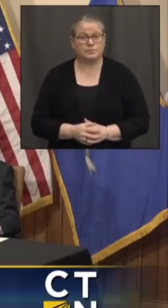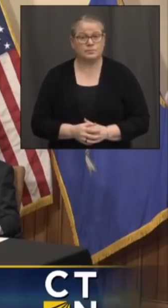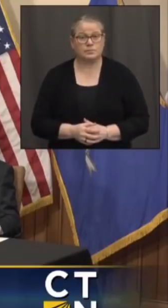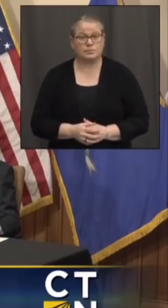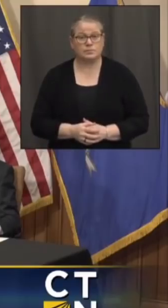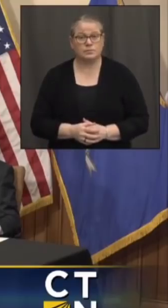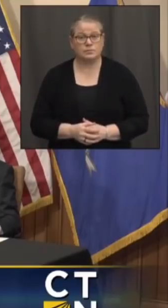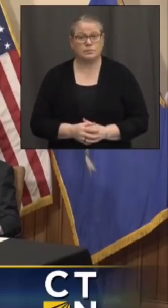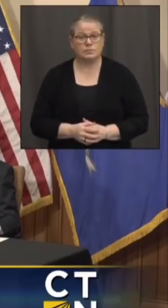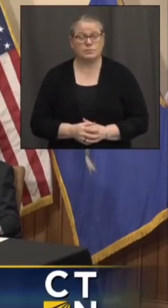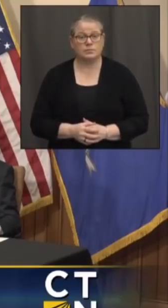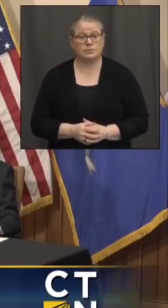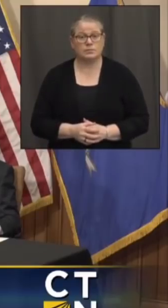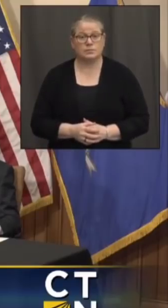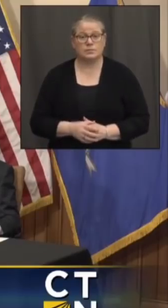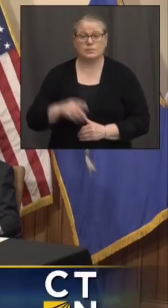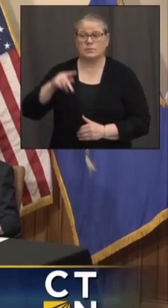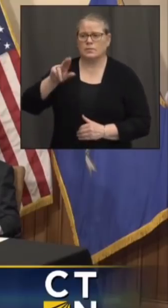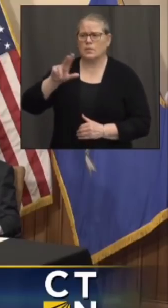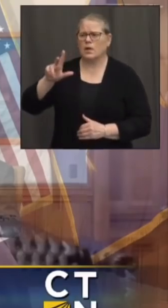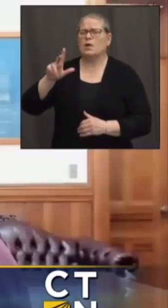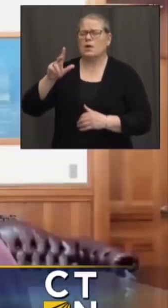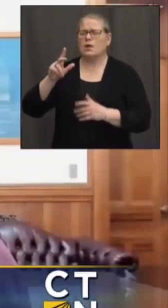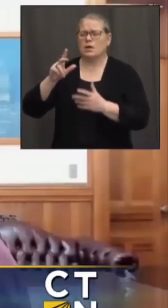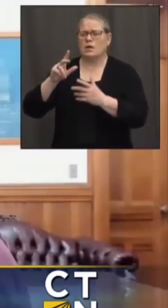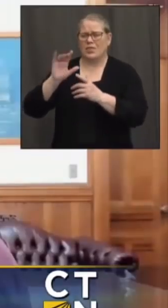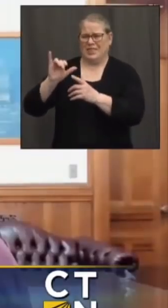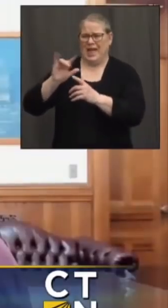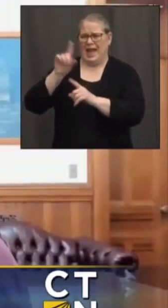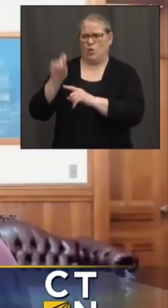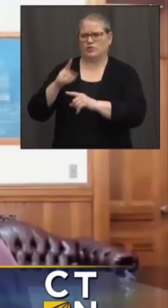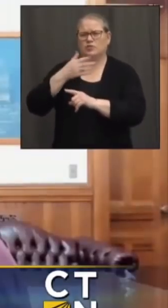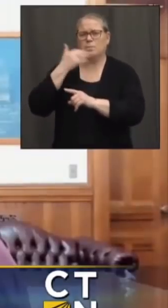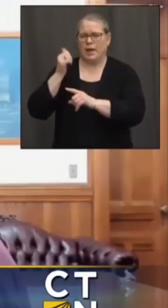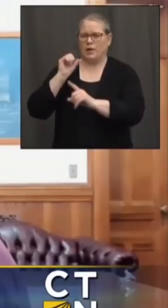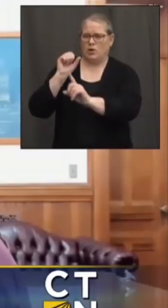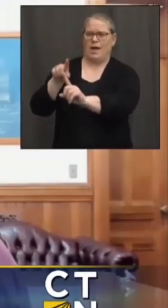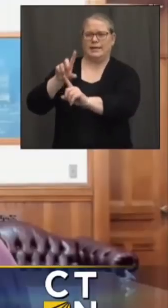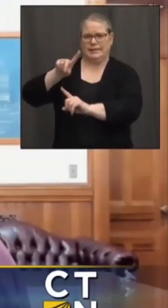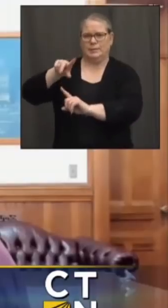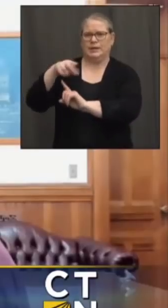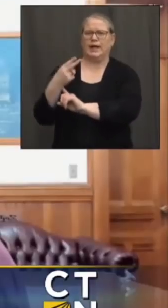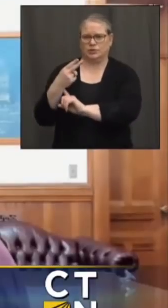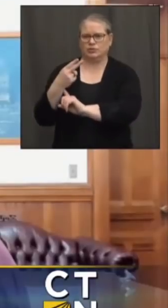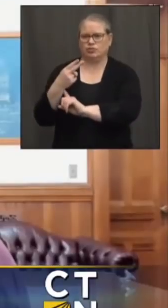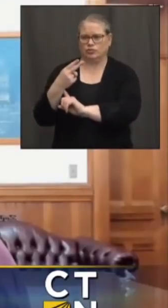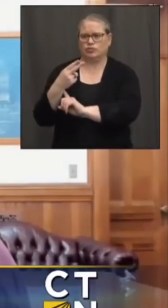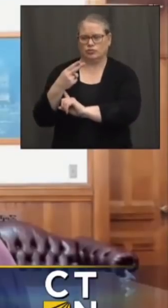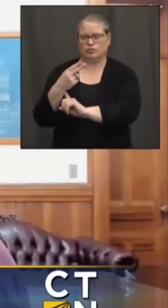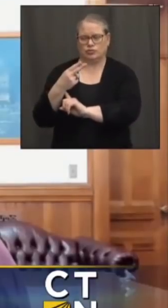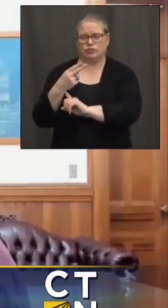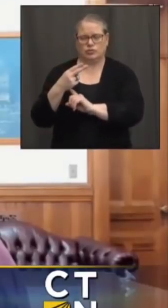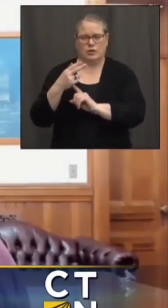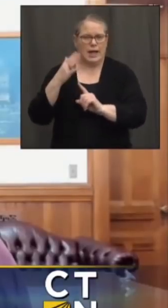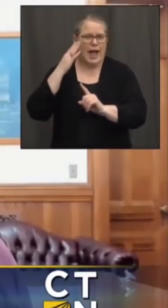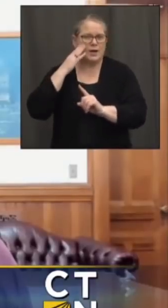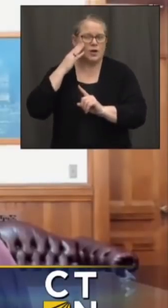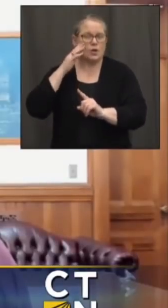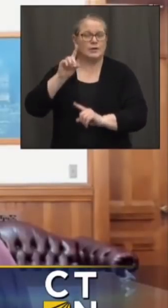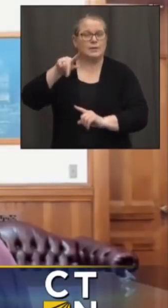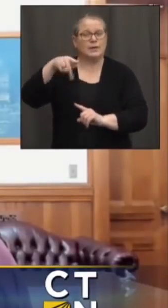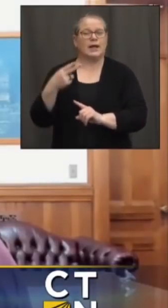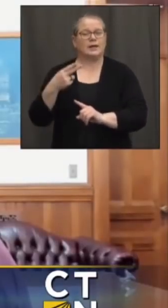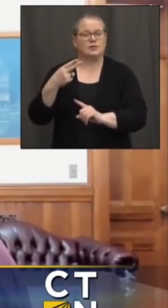Yeah, we'll refer you back to DPH for directly on that one. But I know the first task that DPH has been working on